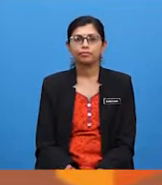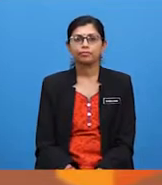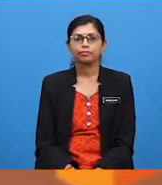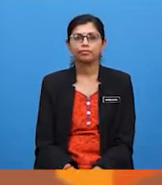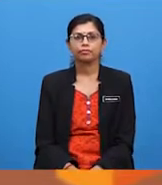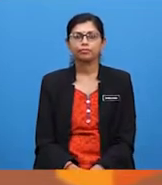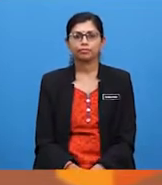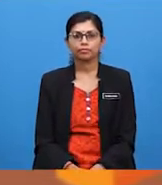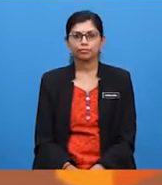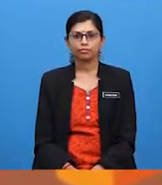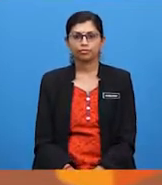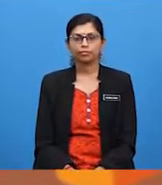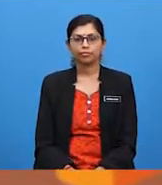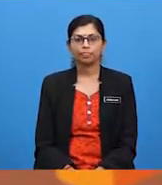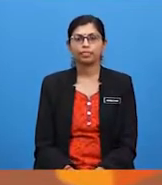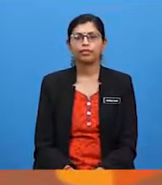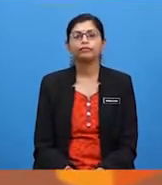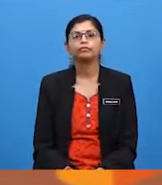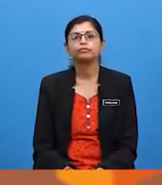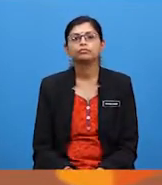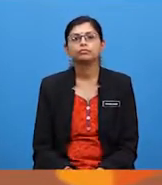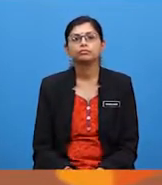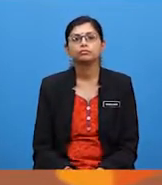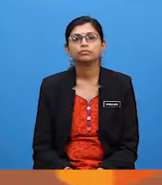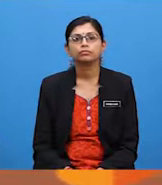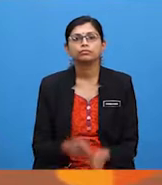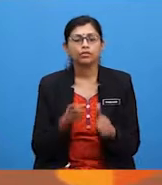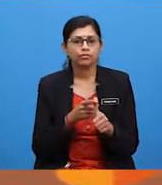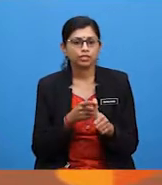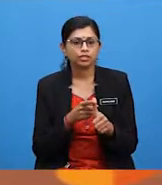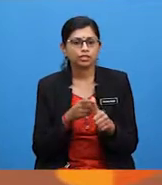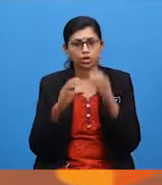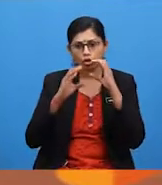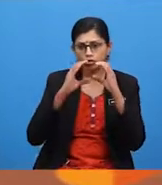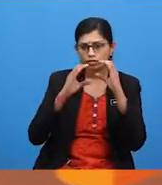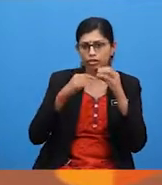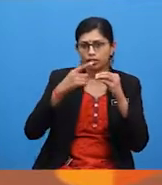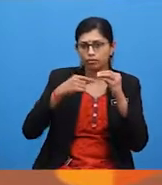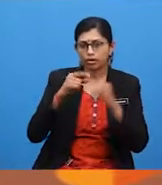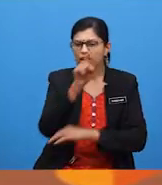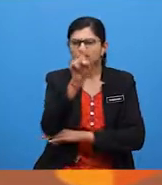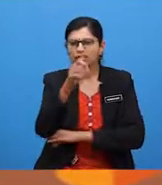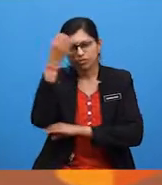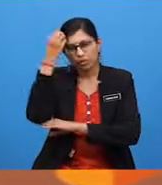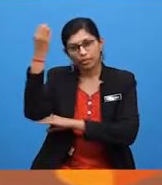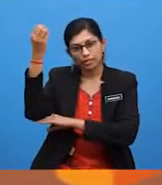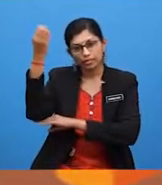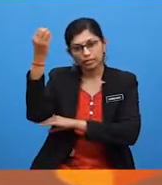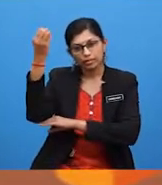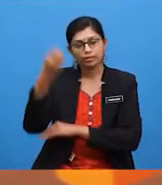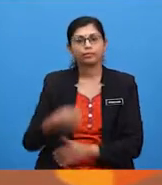The first conversation is about asking for opinion.